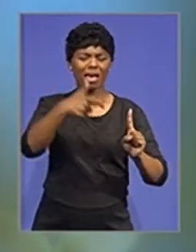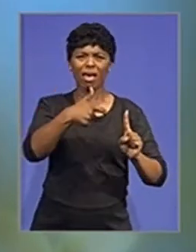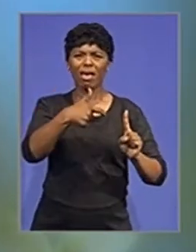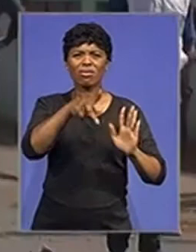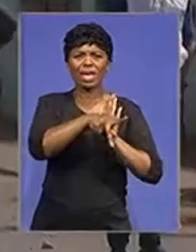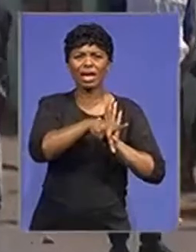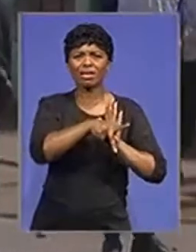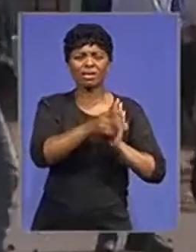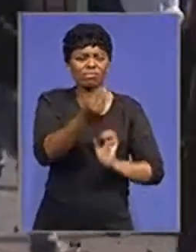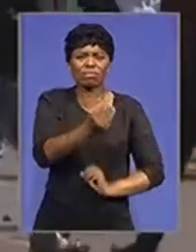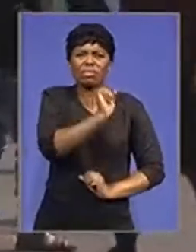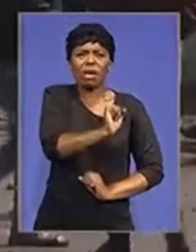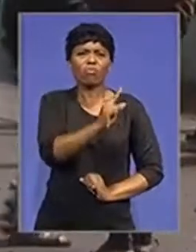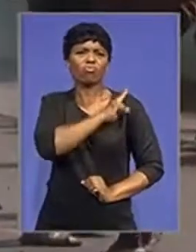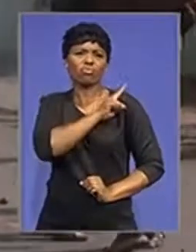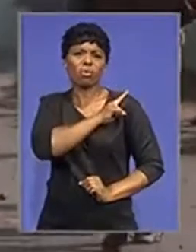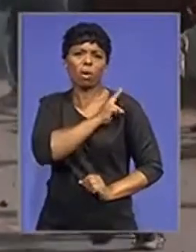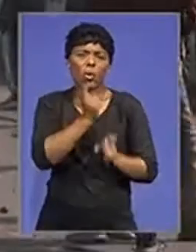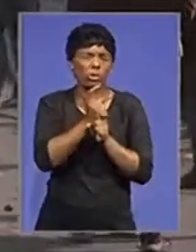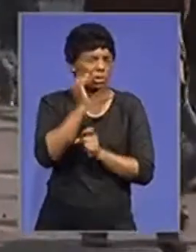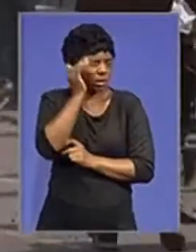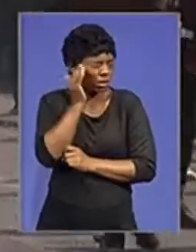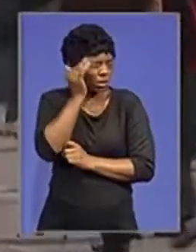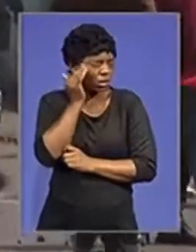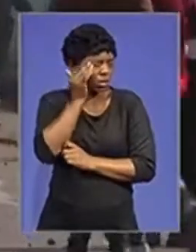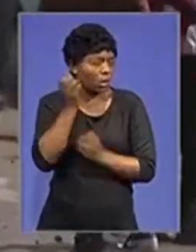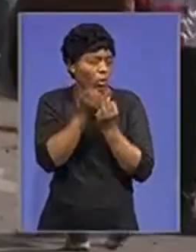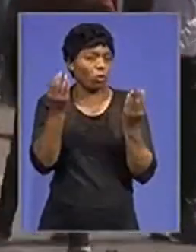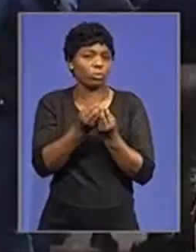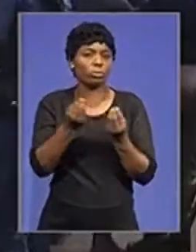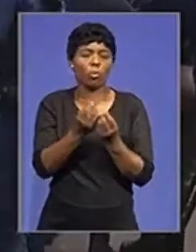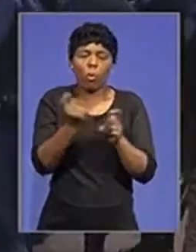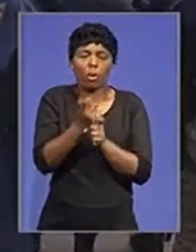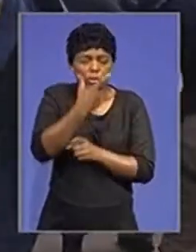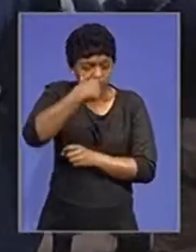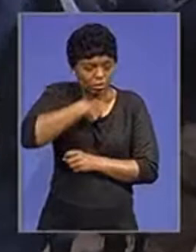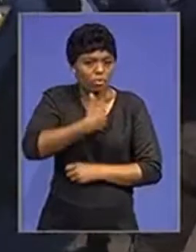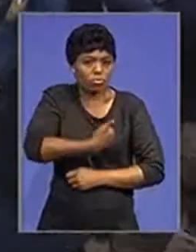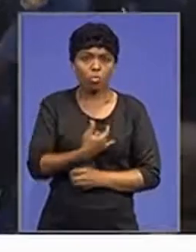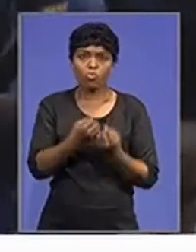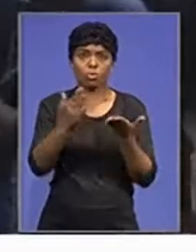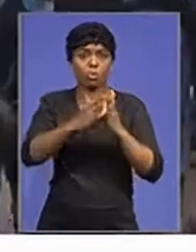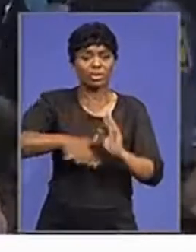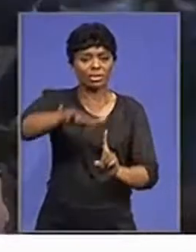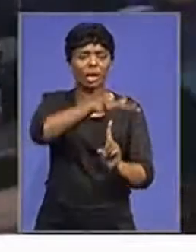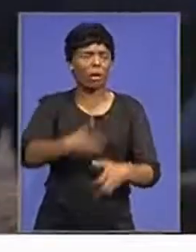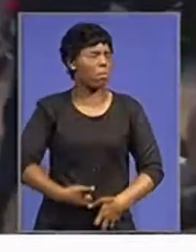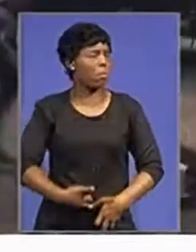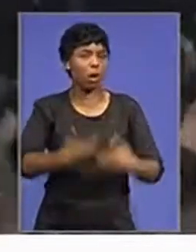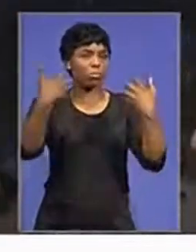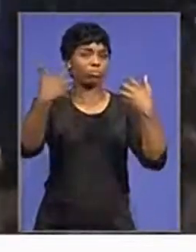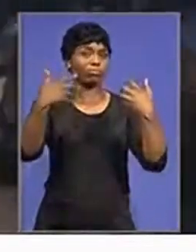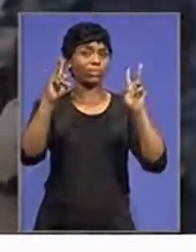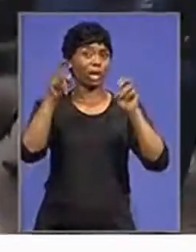Nathaniel o phela ka dinako tsotlhe a le mo kakanyong ya gagwe. A ke matlhotlhapelo a ileng a shakgatsa baagi. How can you